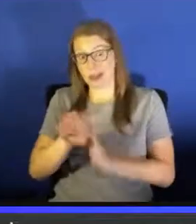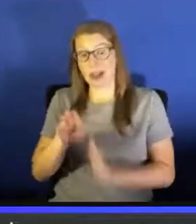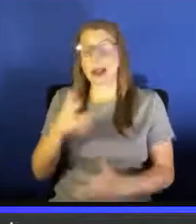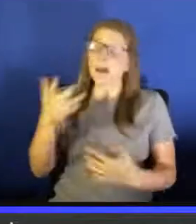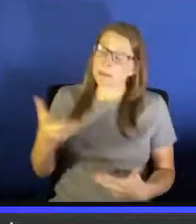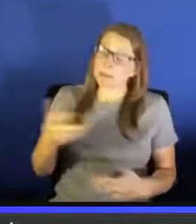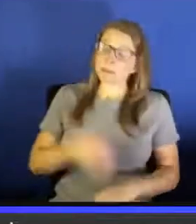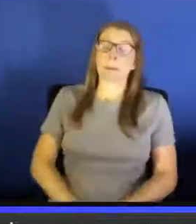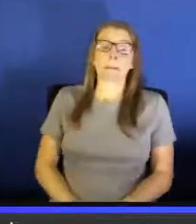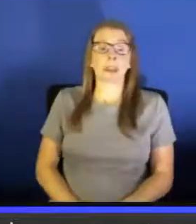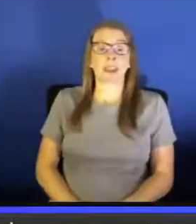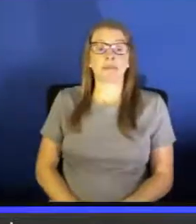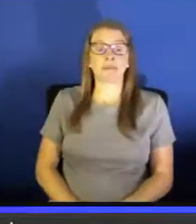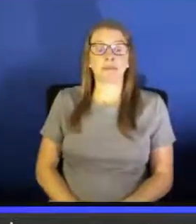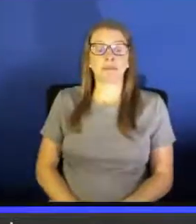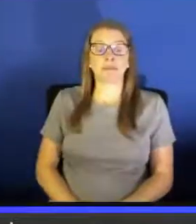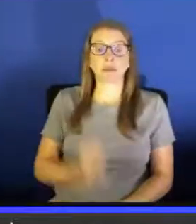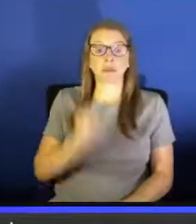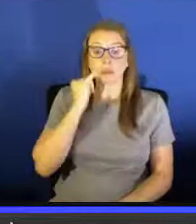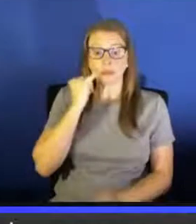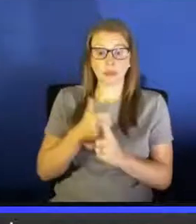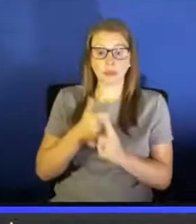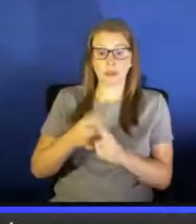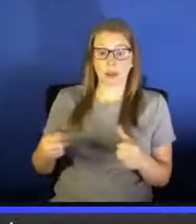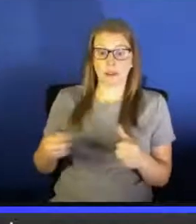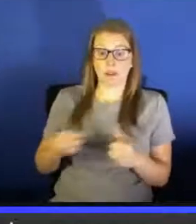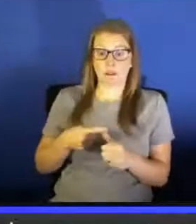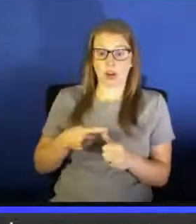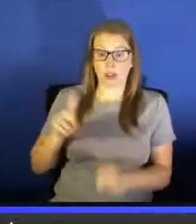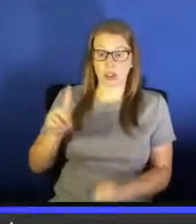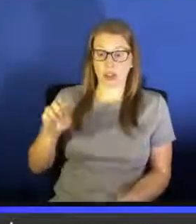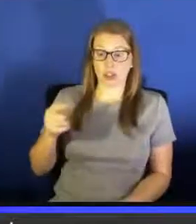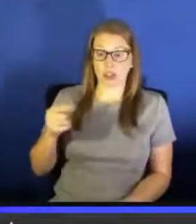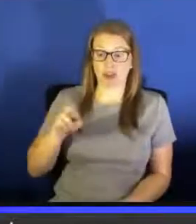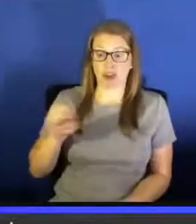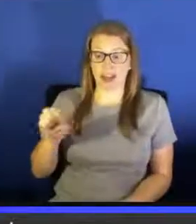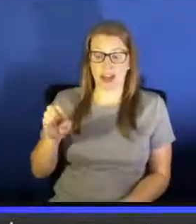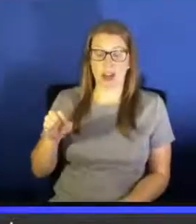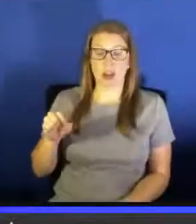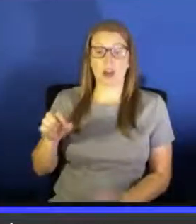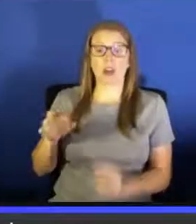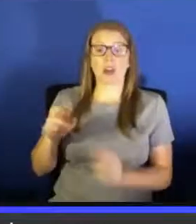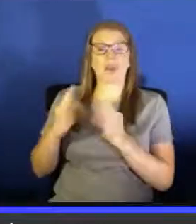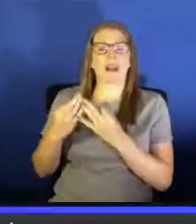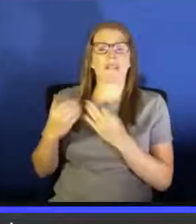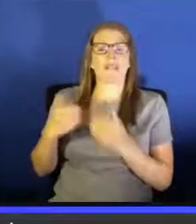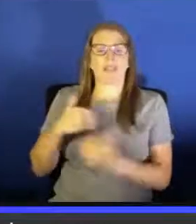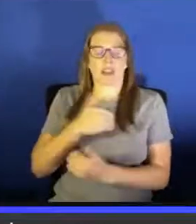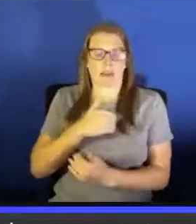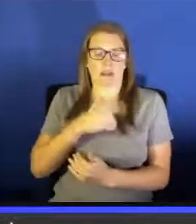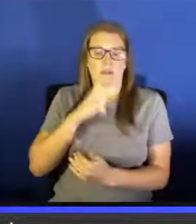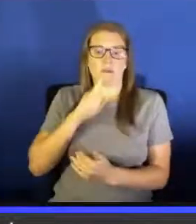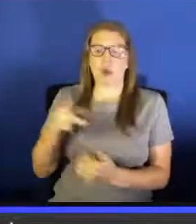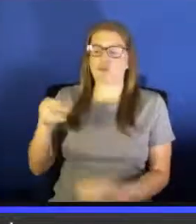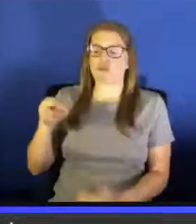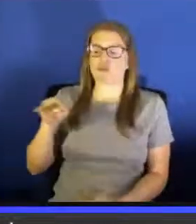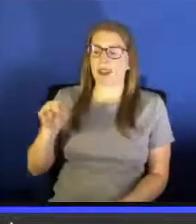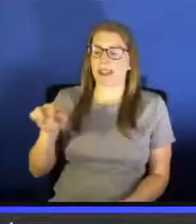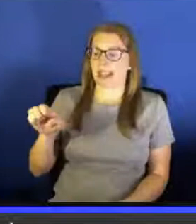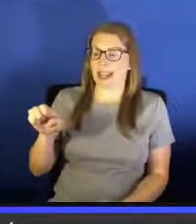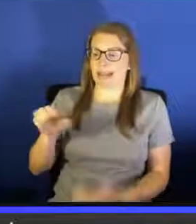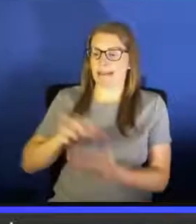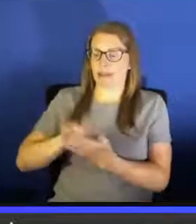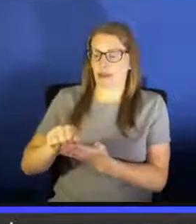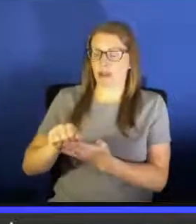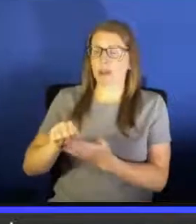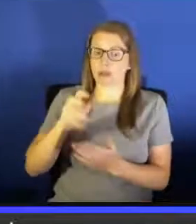So we know if you have a first-degree relative for prostate cancer, you're going to be at higher risk for prostate cancer. Historically, we've thought about